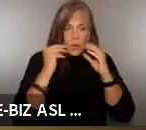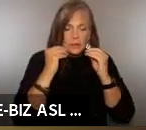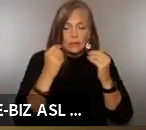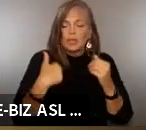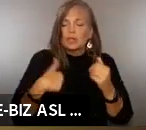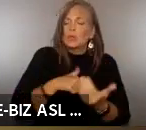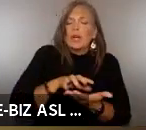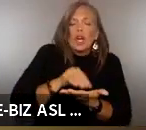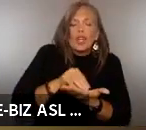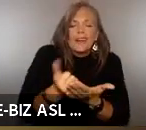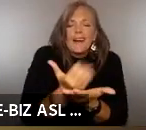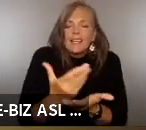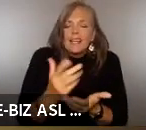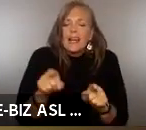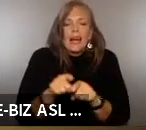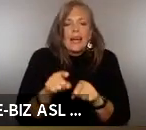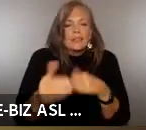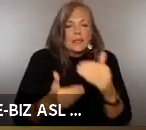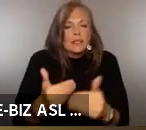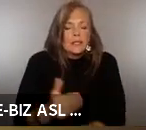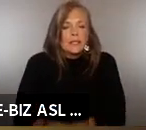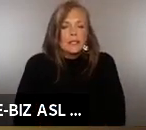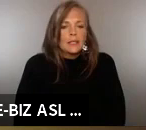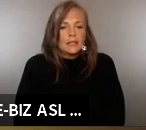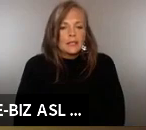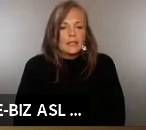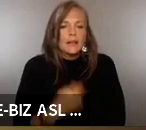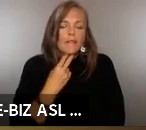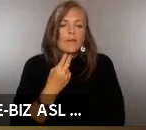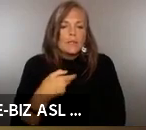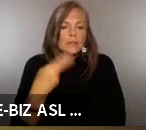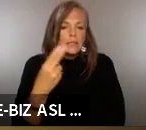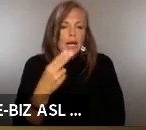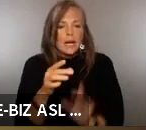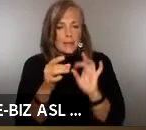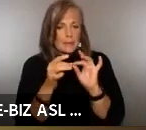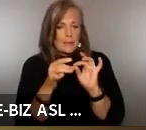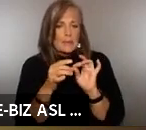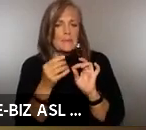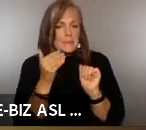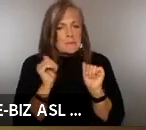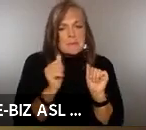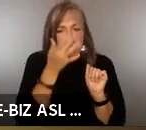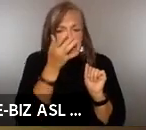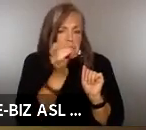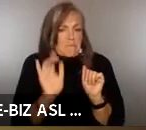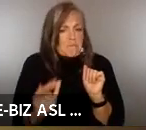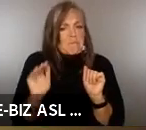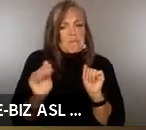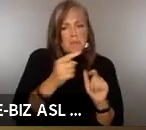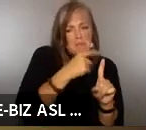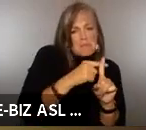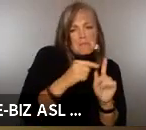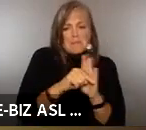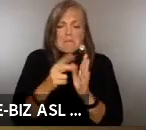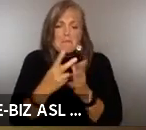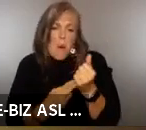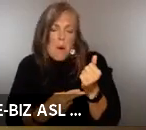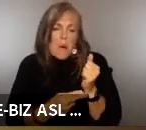know, I had a childhood that was interesting, you know. There were good parts, there were bad parts. My early